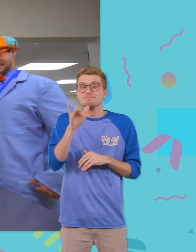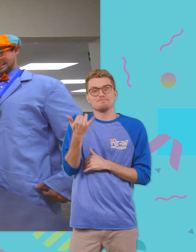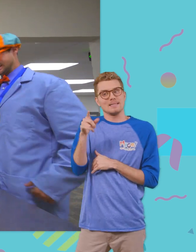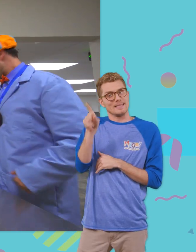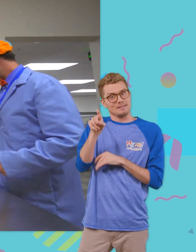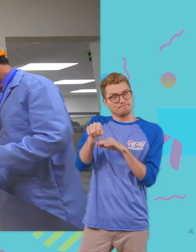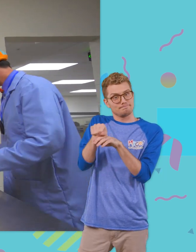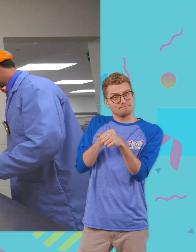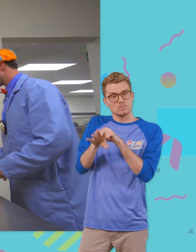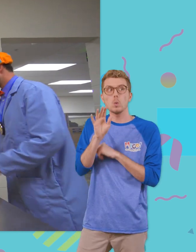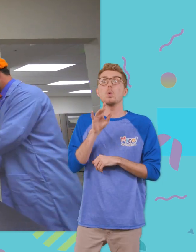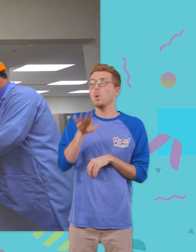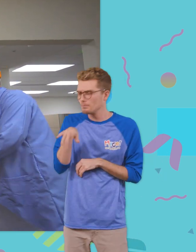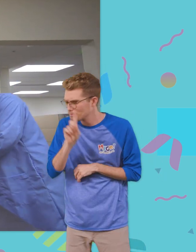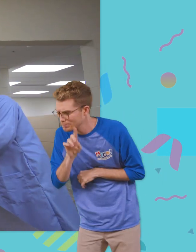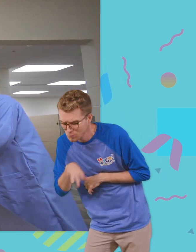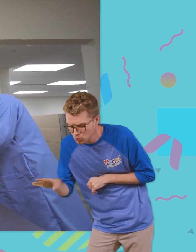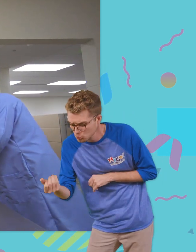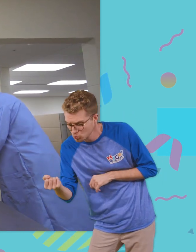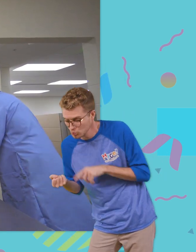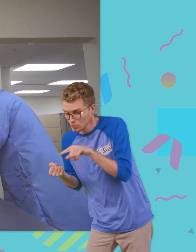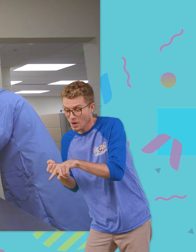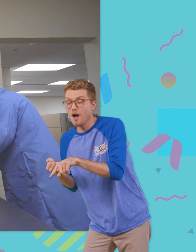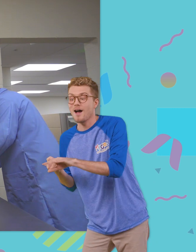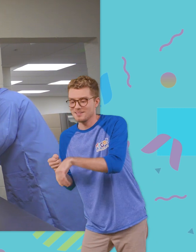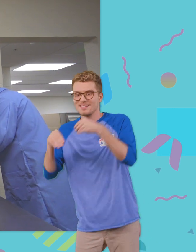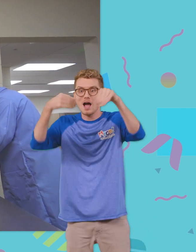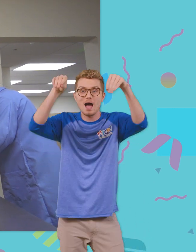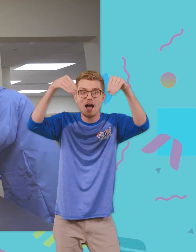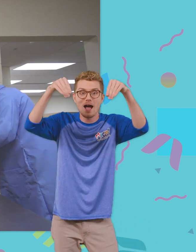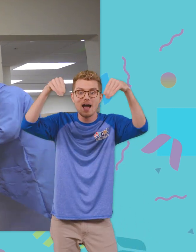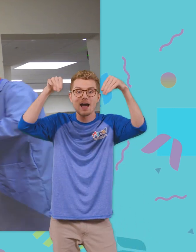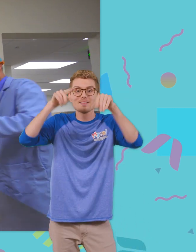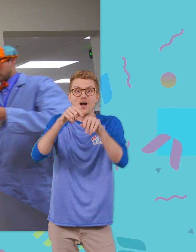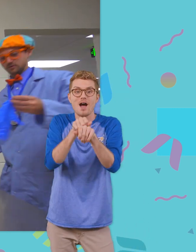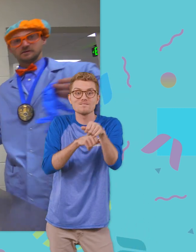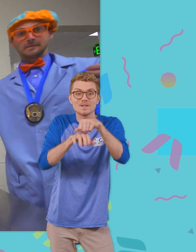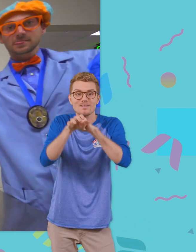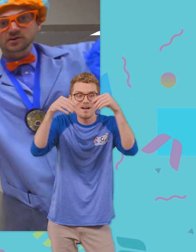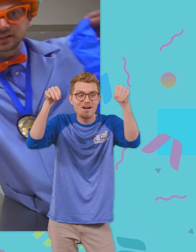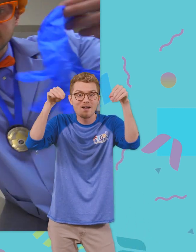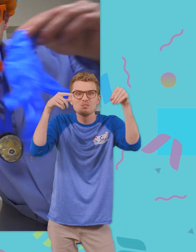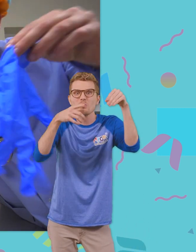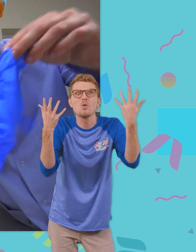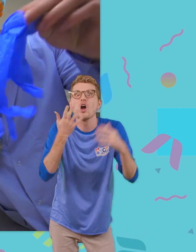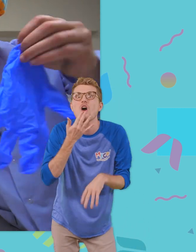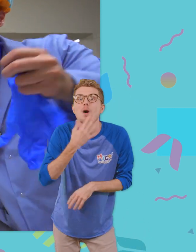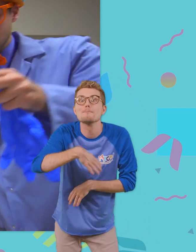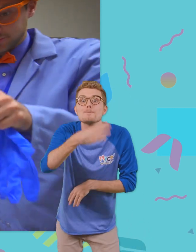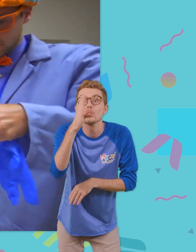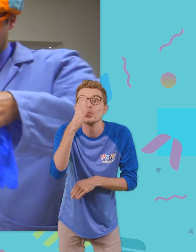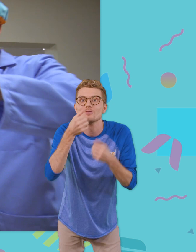need your gloves. Ooh, gloves, are they? Okay, they're right here, looks like. Ooh, look at